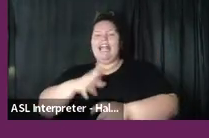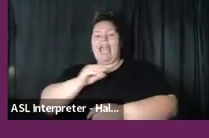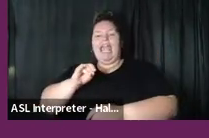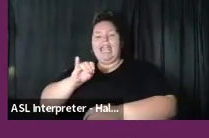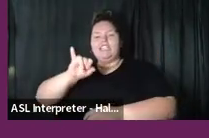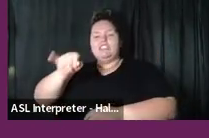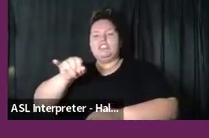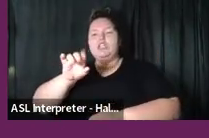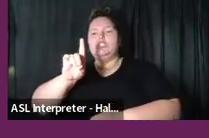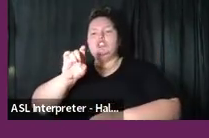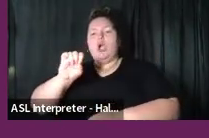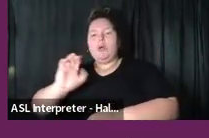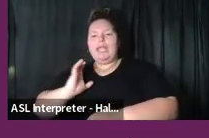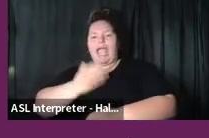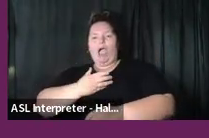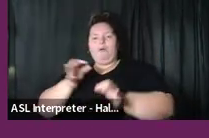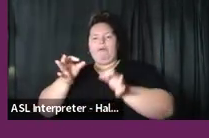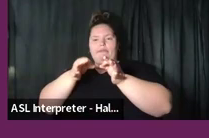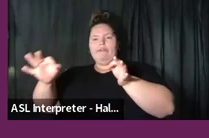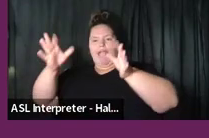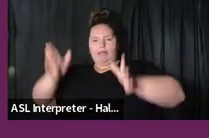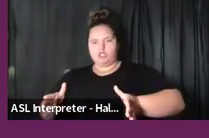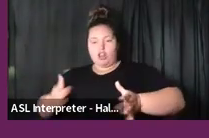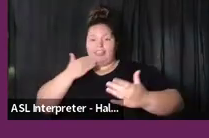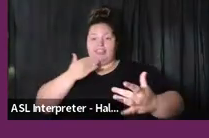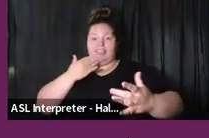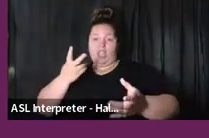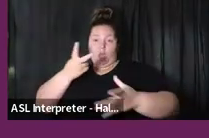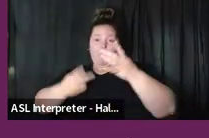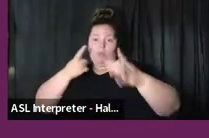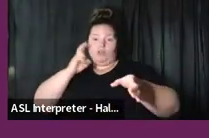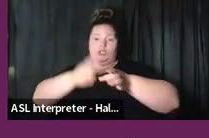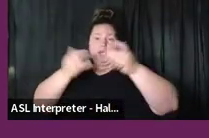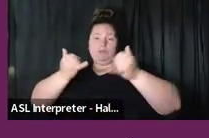is our CART captioner. Thank you so much to you both for joining us today. Jody.